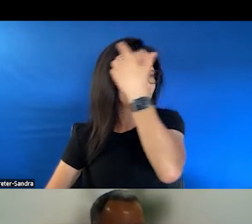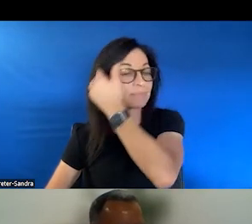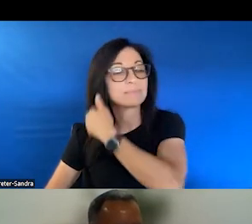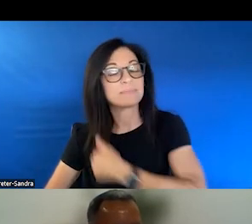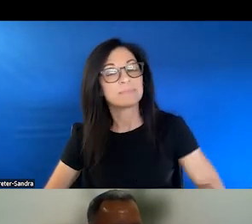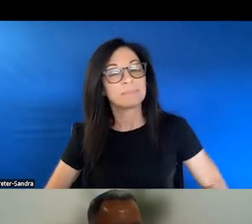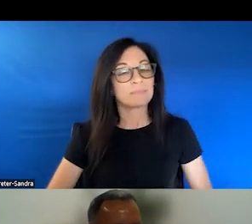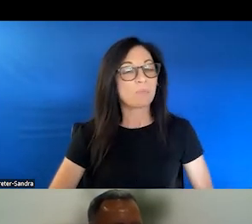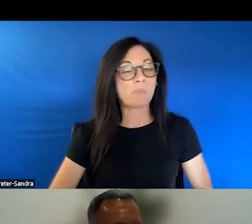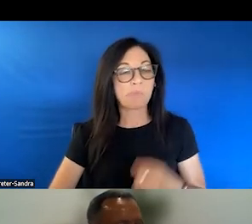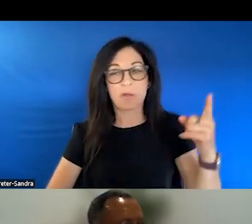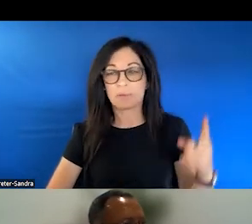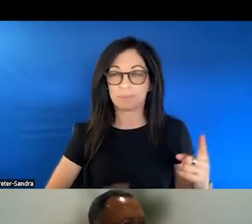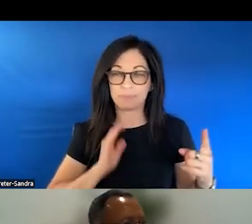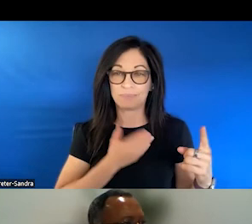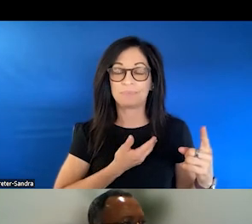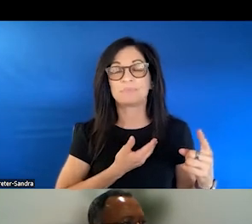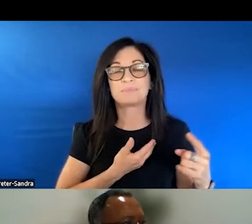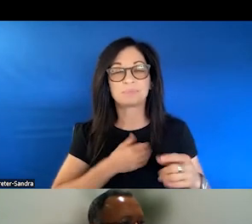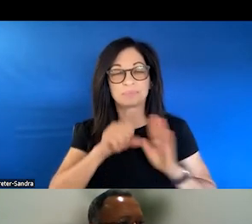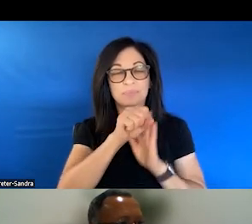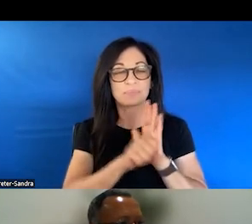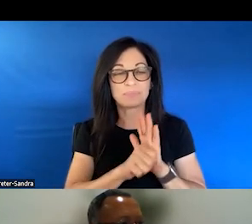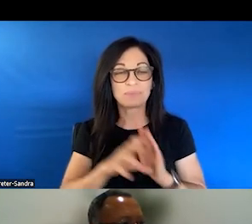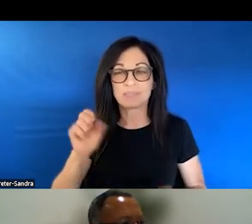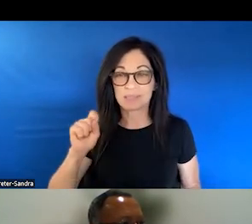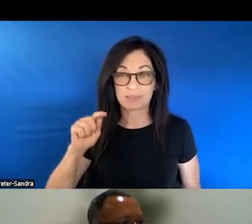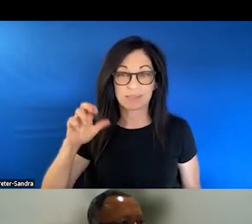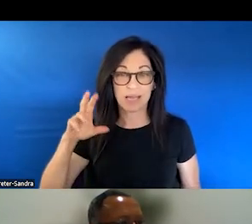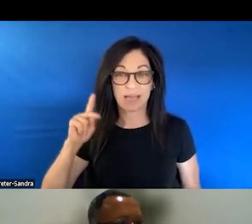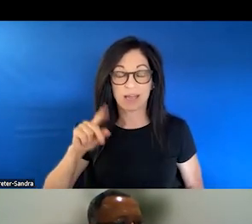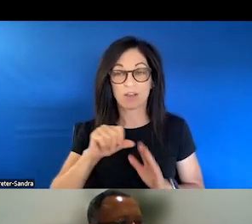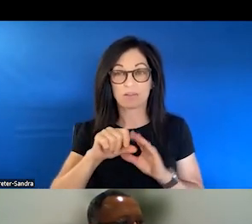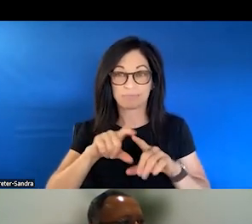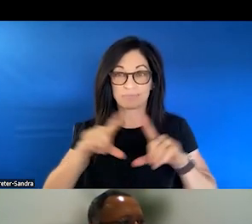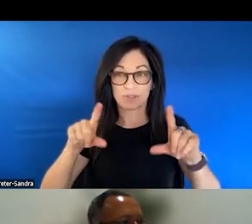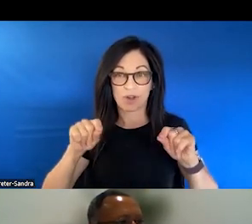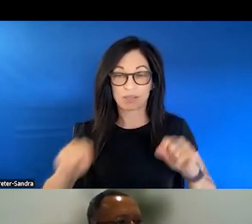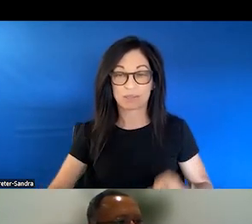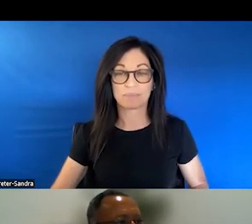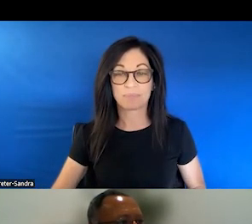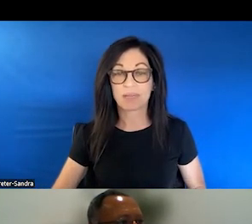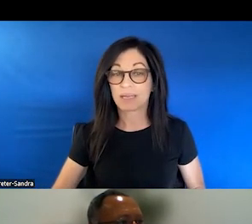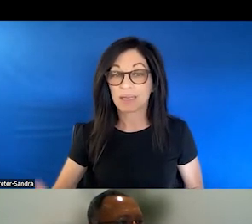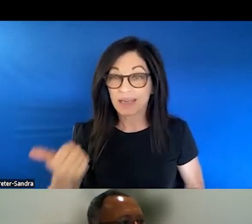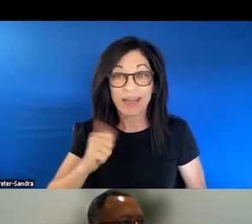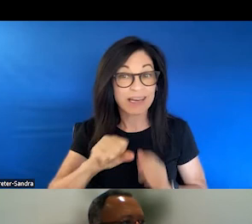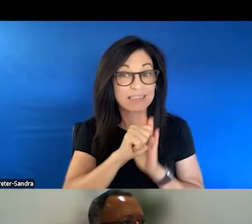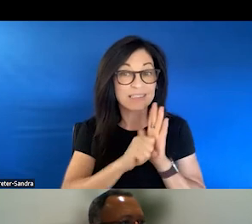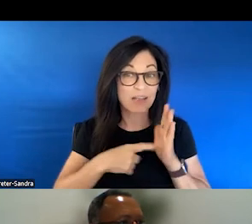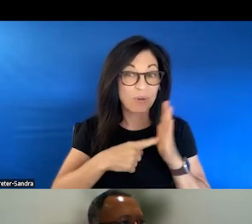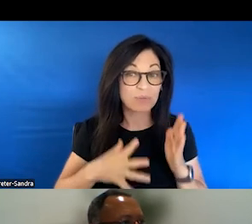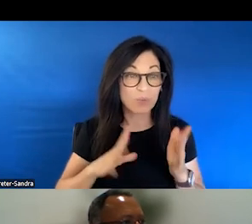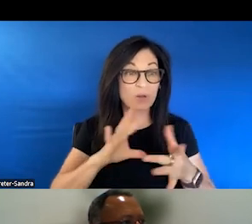And these are our state stack cards. If there's any of the state representatives that would like to maybe comment on these, this